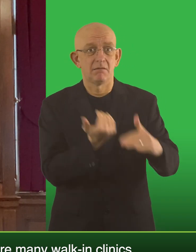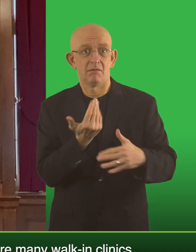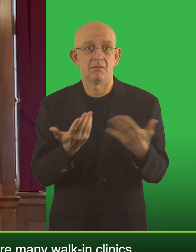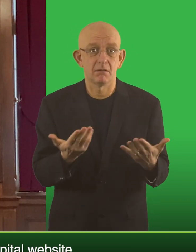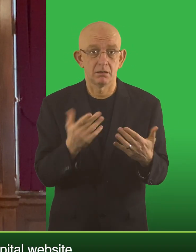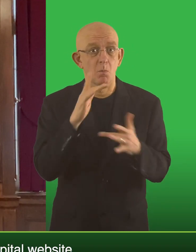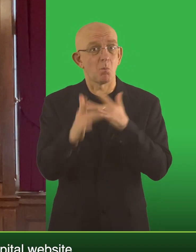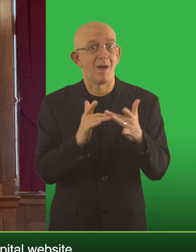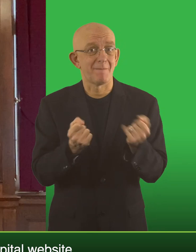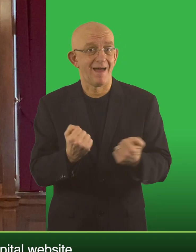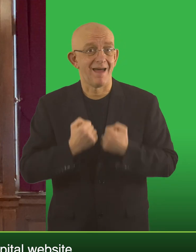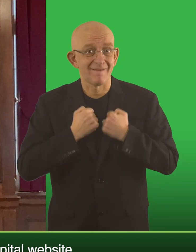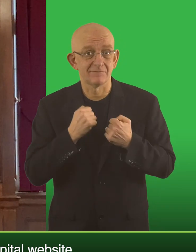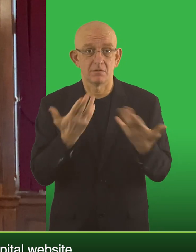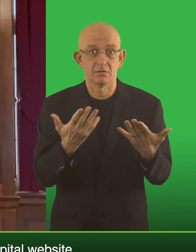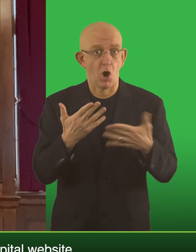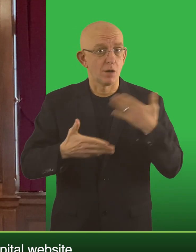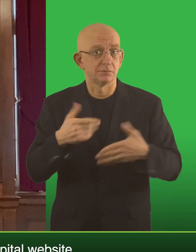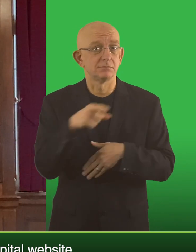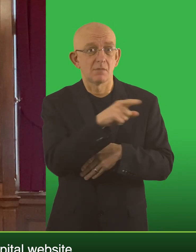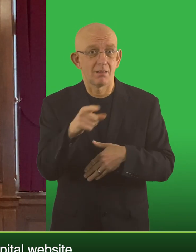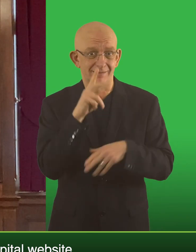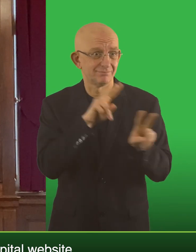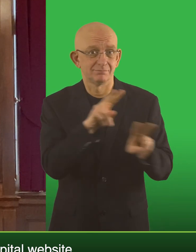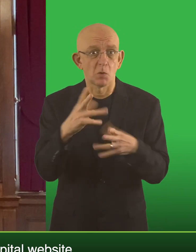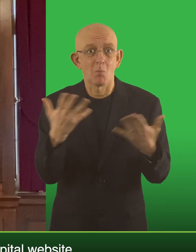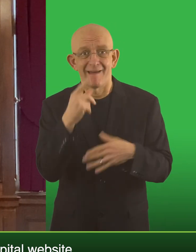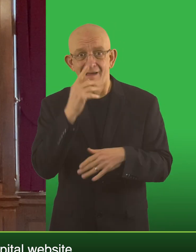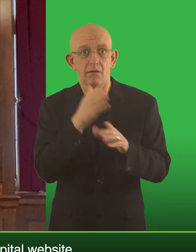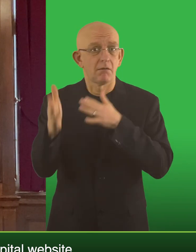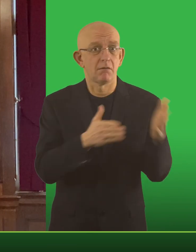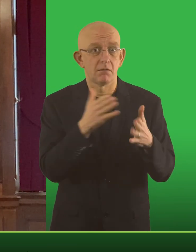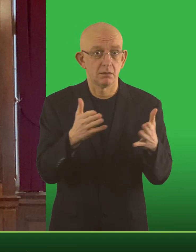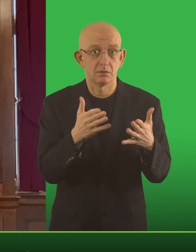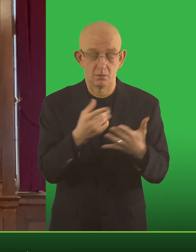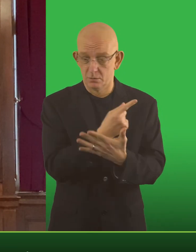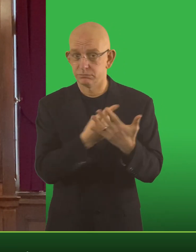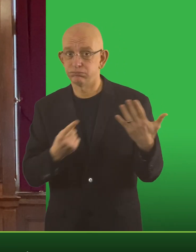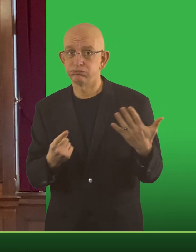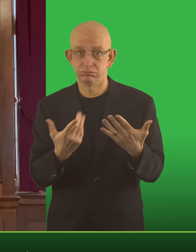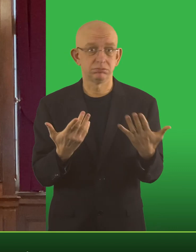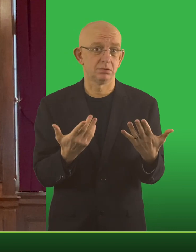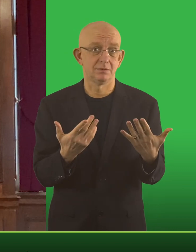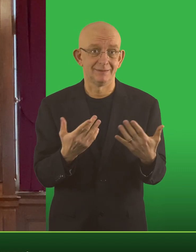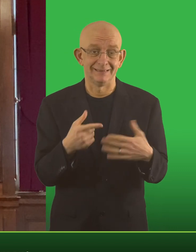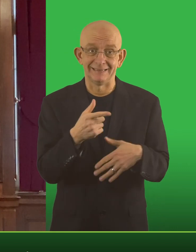day-out basis. Look on our website or the hospital website, and they're fairly easy to find where you can be vaccinated. So 10 issues at the